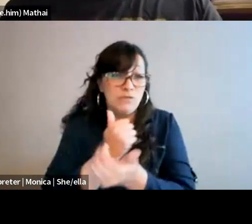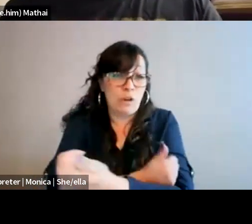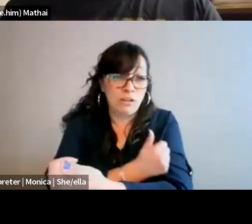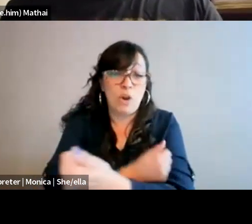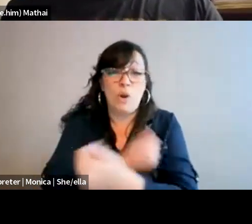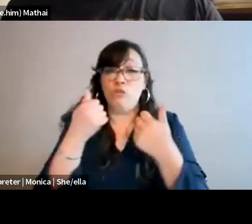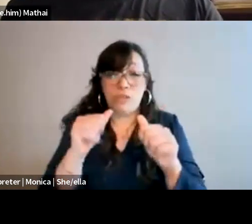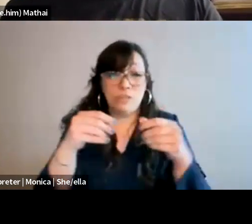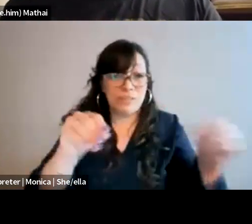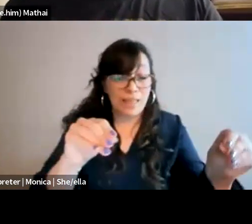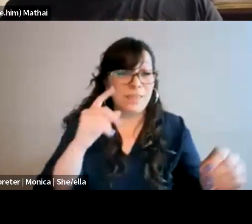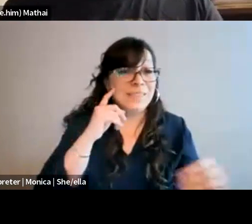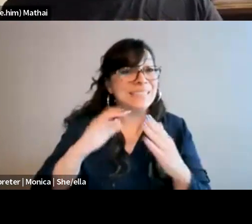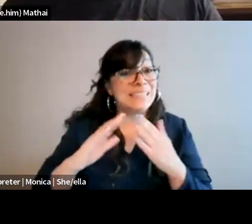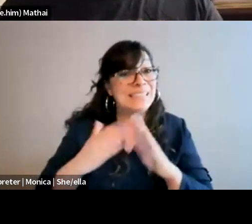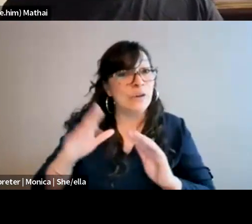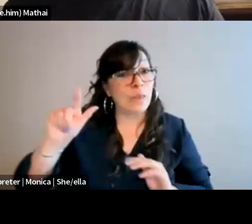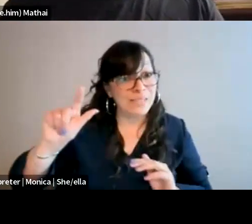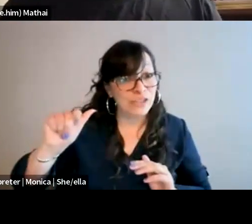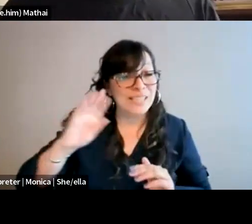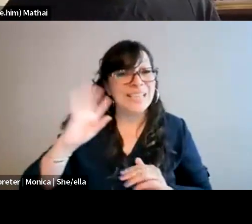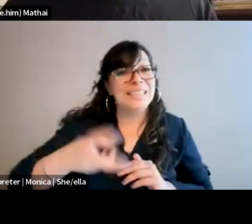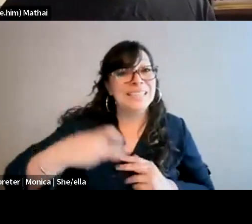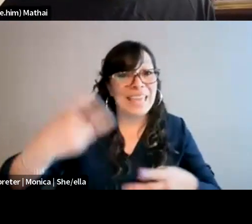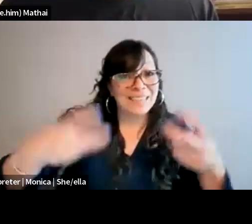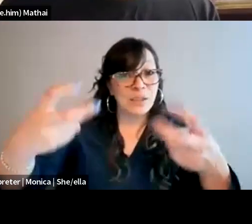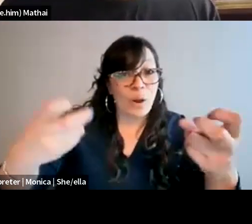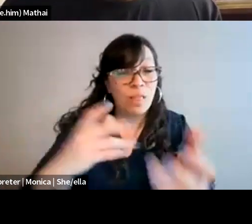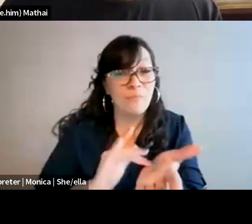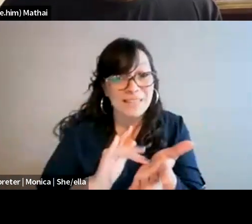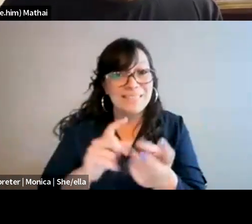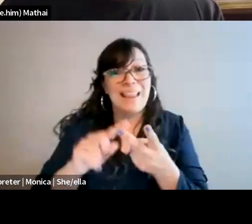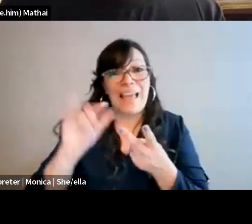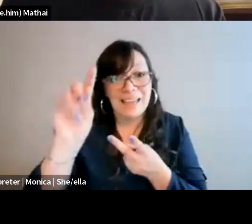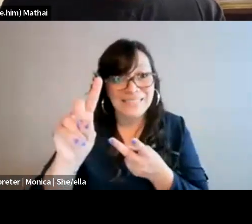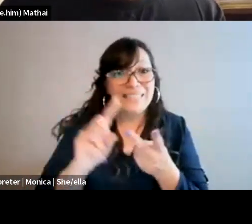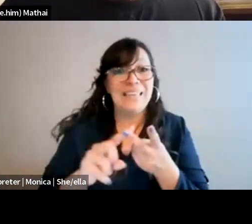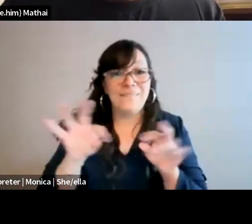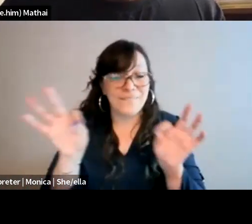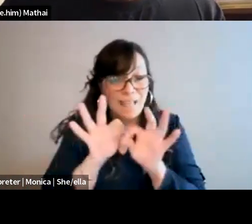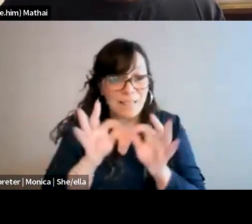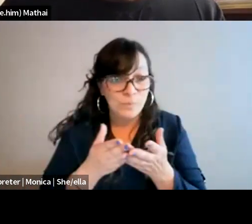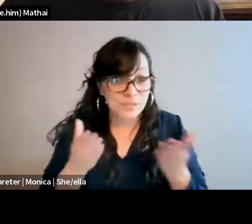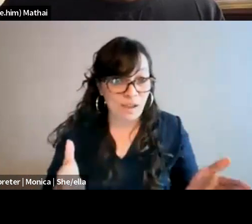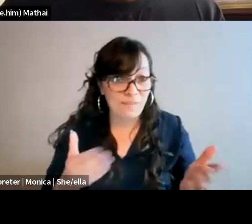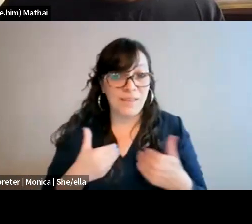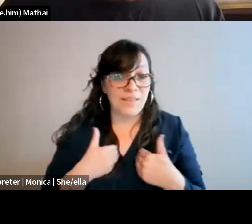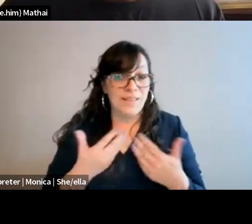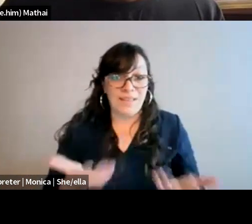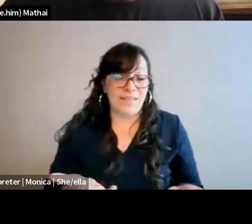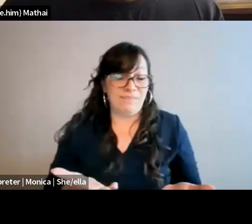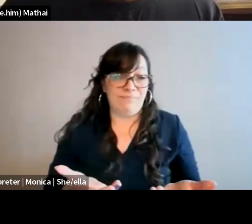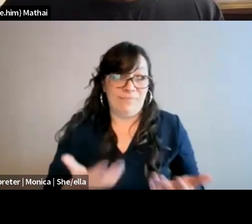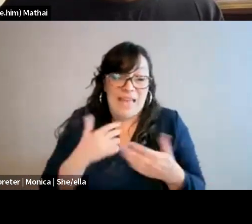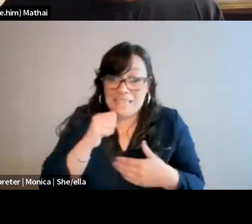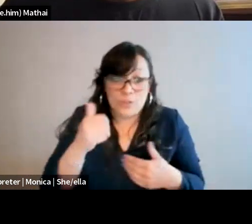because the city, like here in Los Angeles, takes all of your medication, all of your IDs and all of your valuable stuff to understand the reality is I